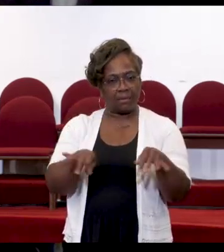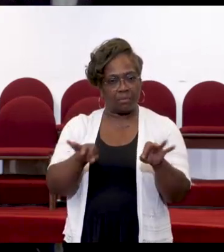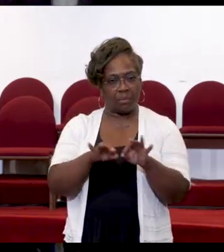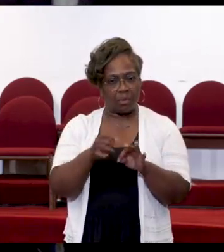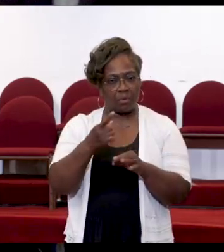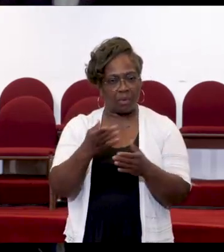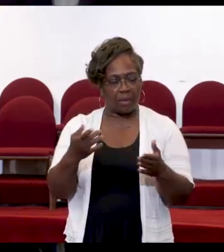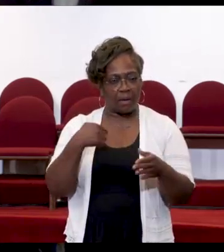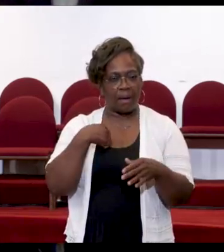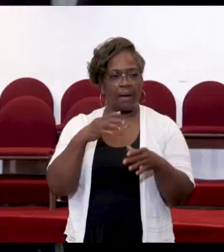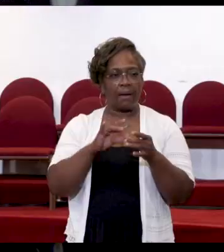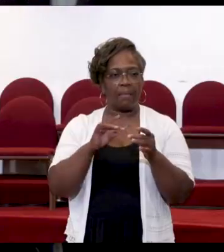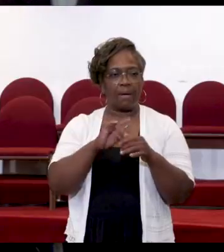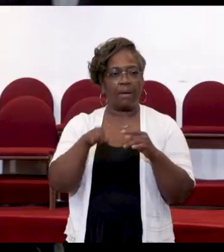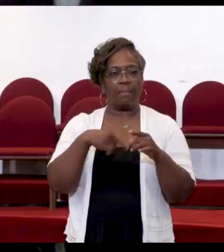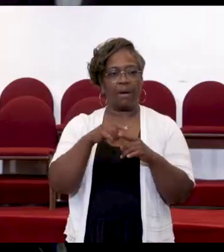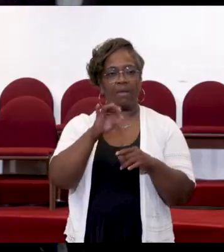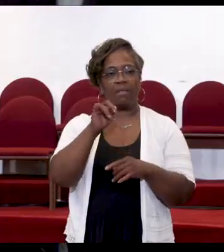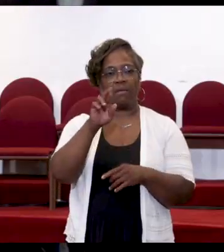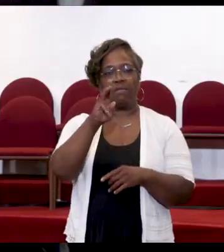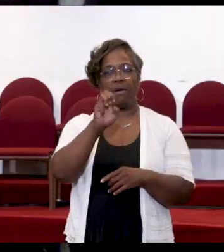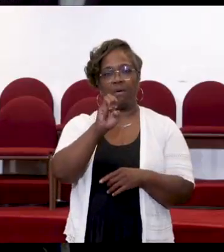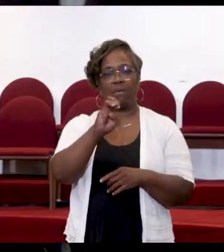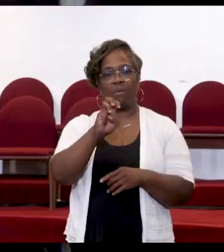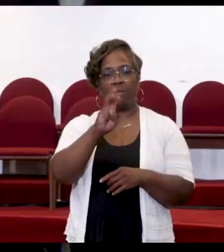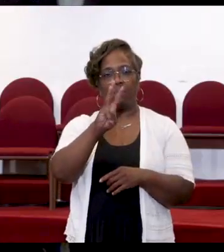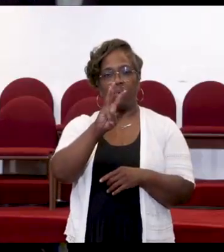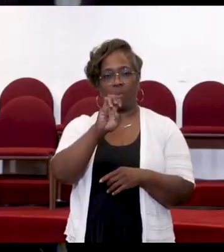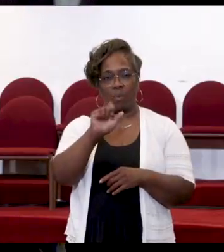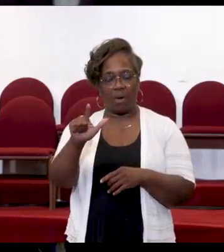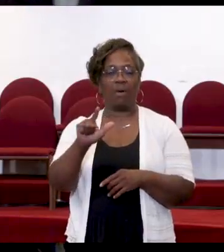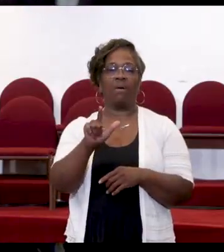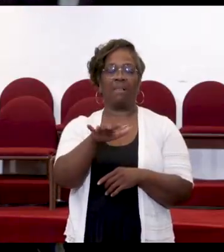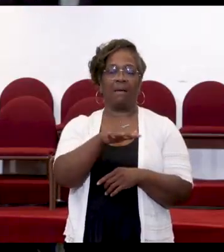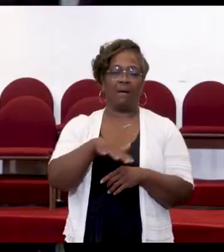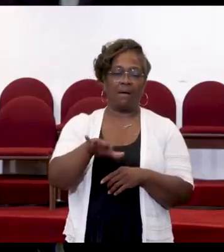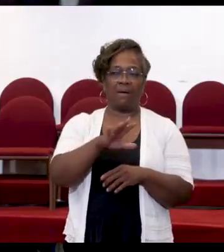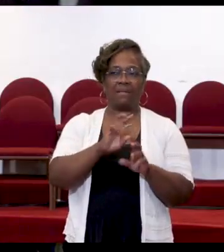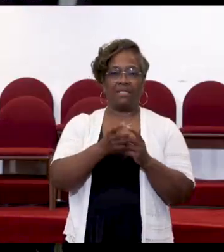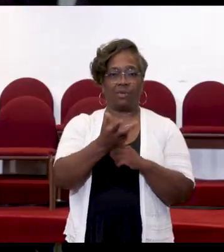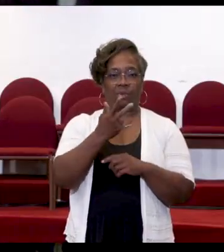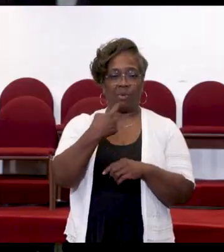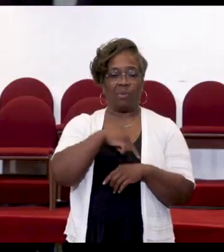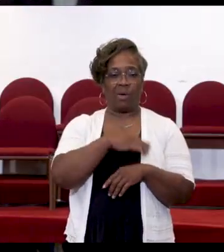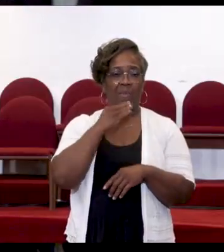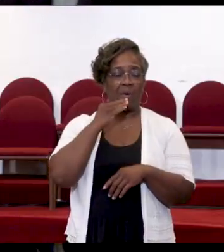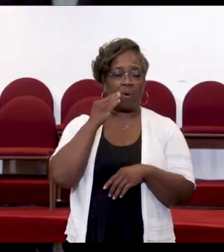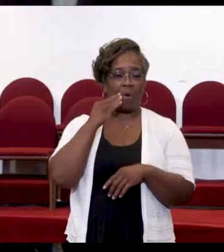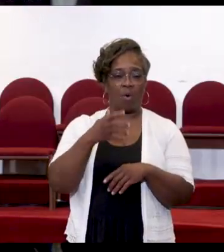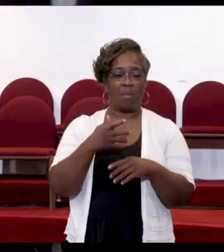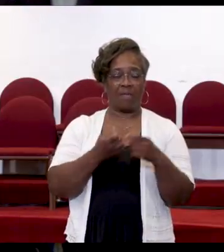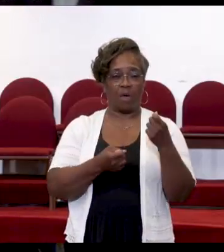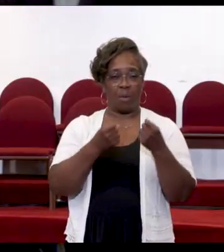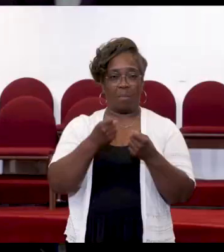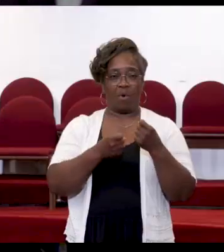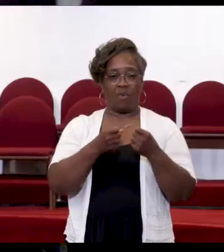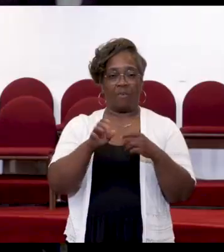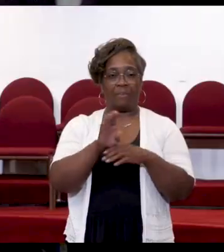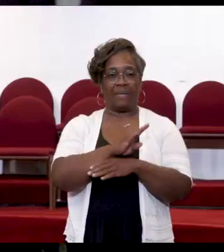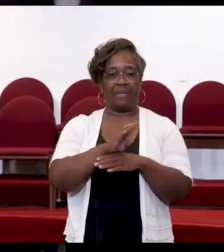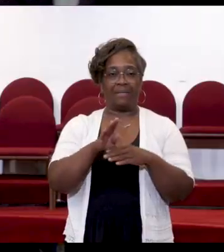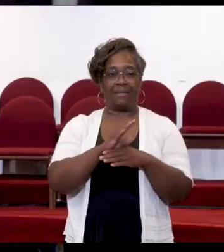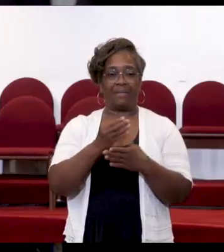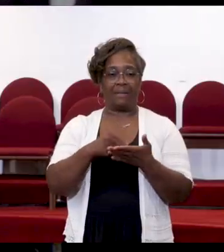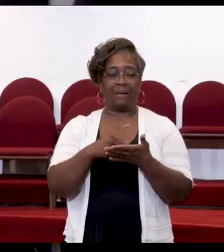talk about, the Firewall area, District 3, we're truly the home of the automotive industry. The number of jobs that we've lost, the poverty rate